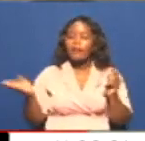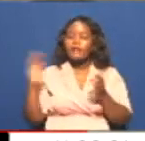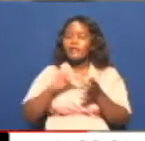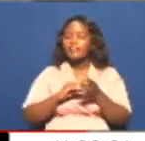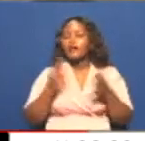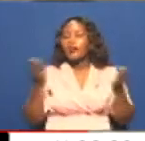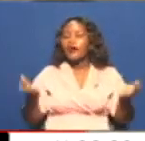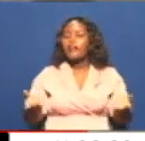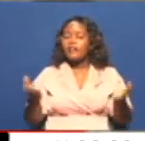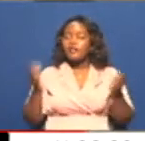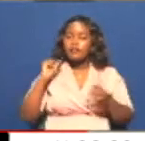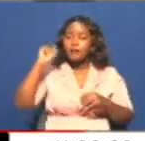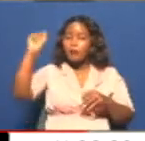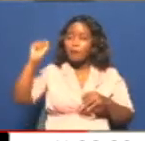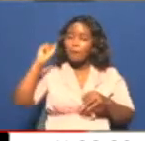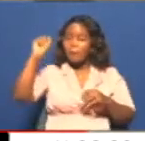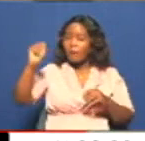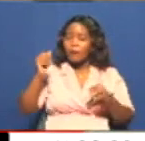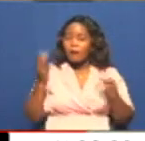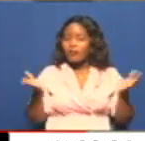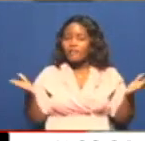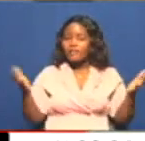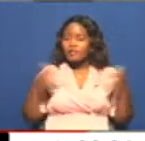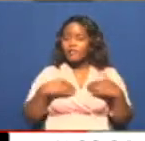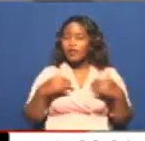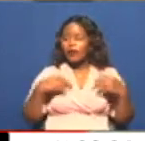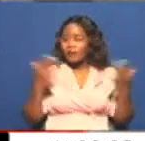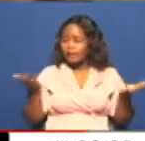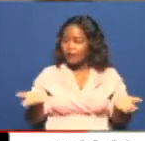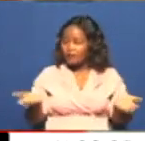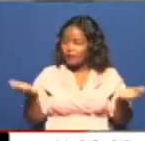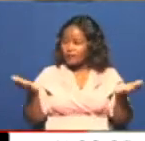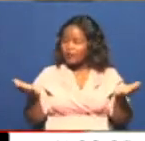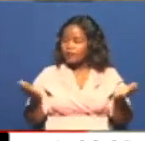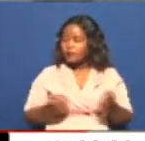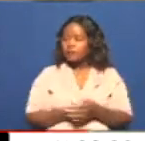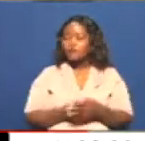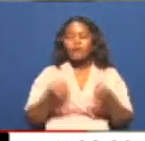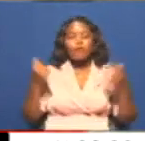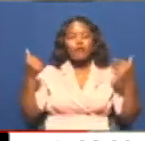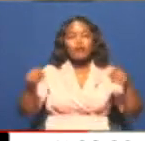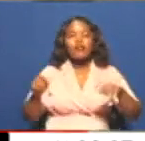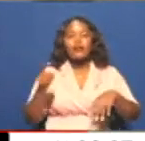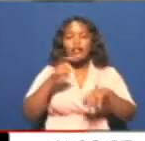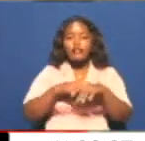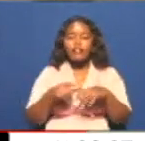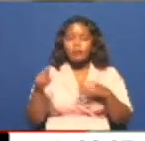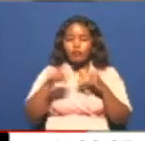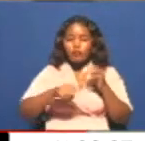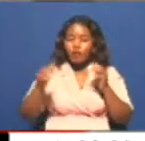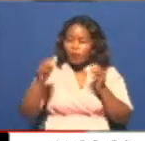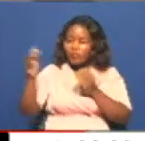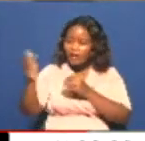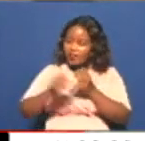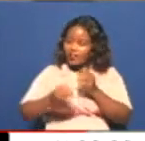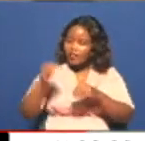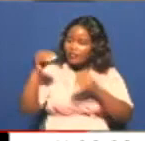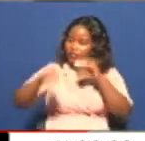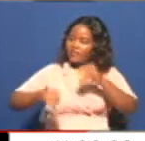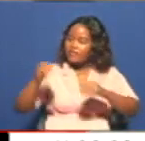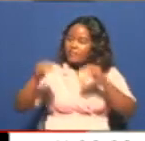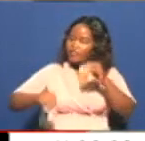this intrinsic binary aspect. Like every time we are approaching the general election, we are looking at it as a